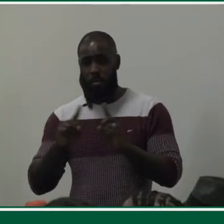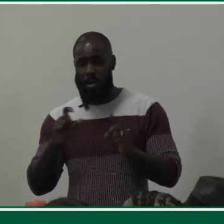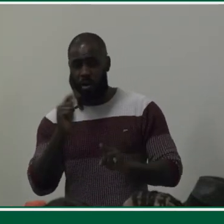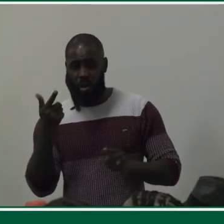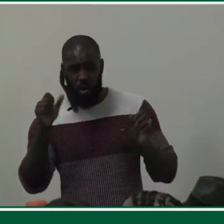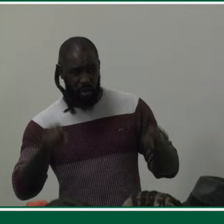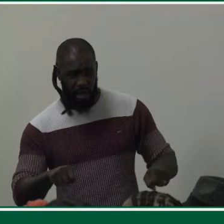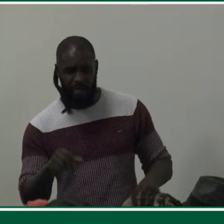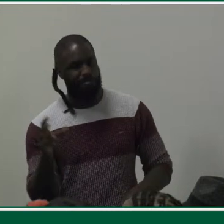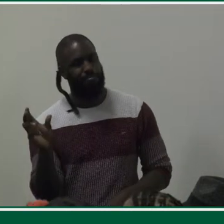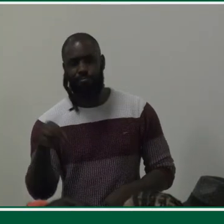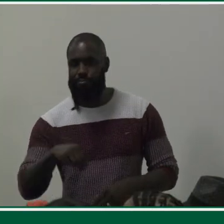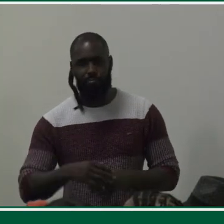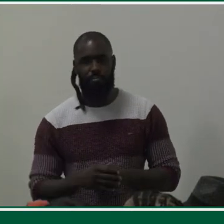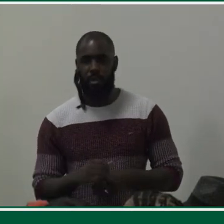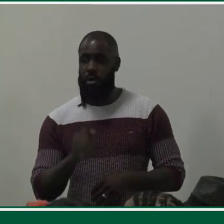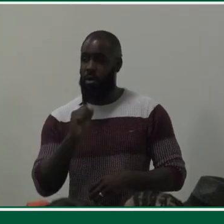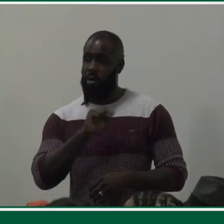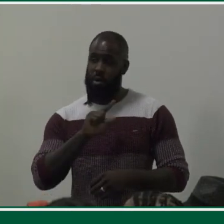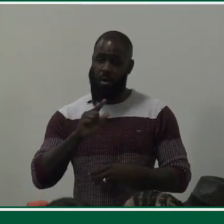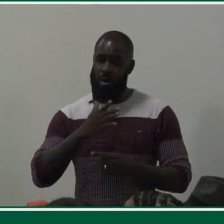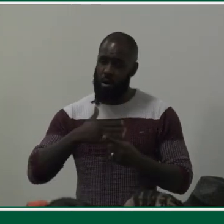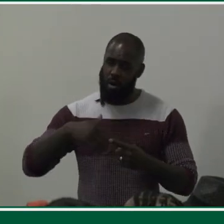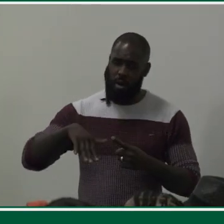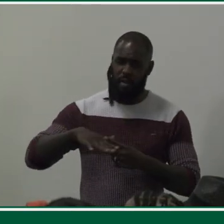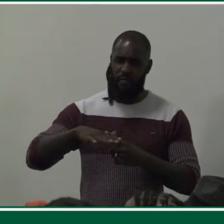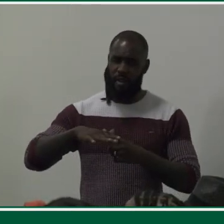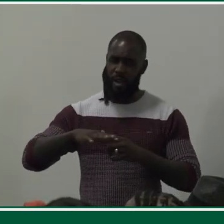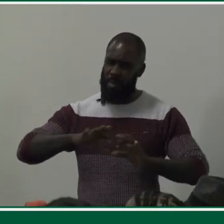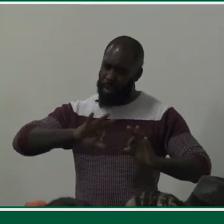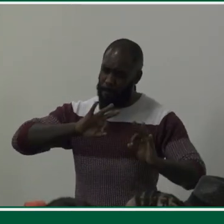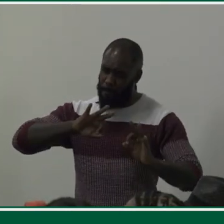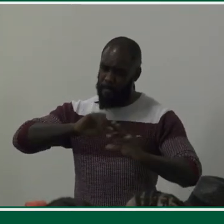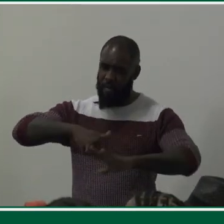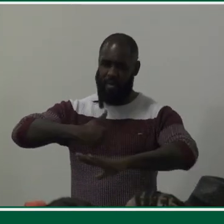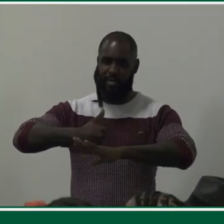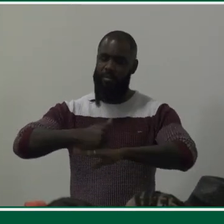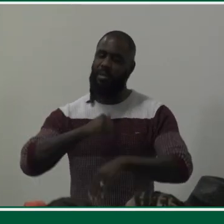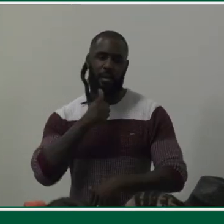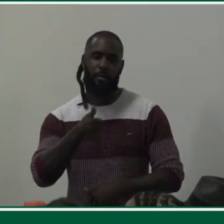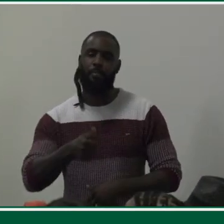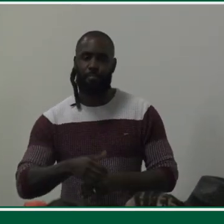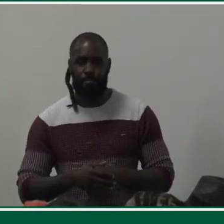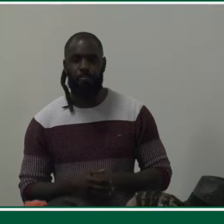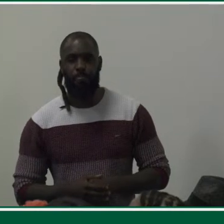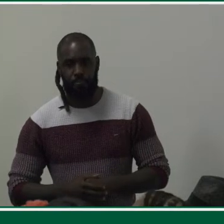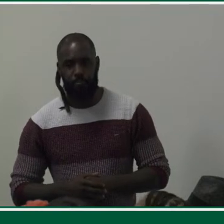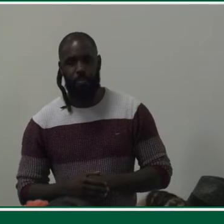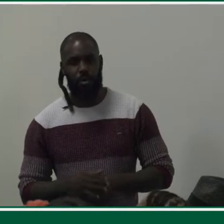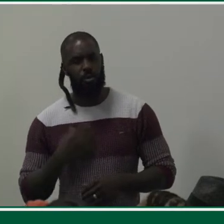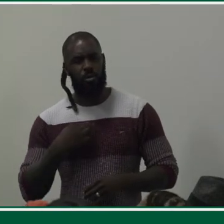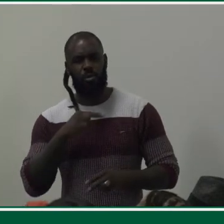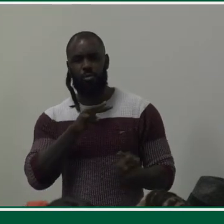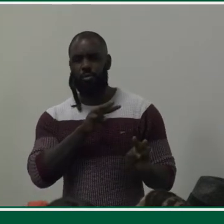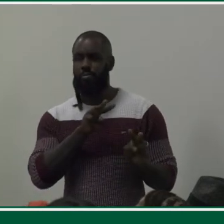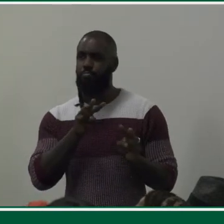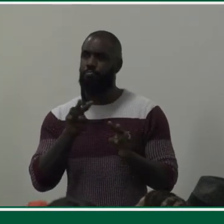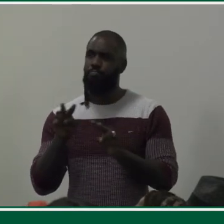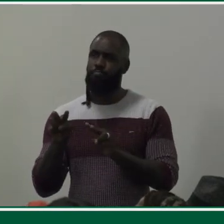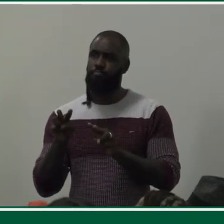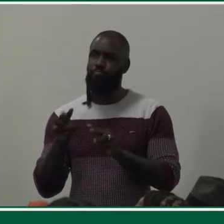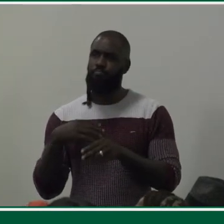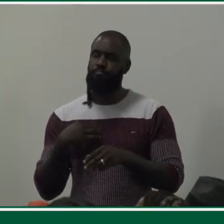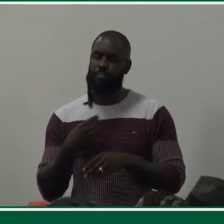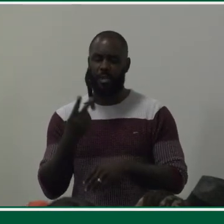do that, and that not every environment is going to be perfectly situated for each student. And so when we were looking at